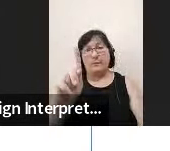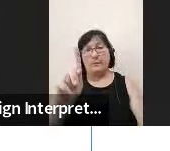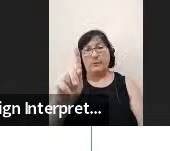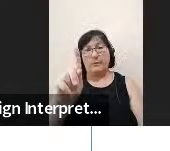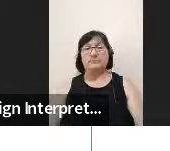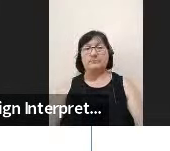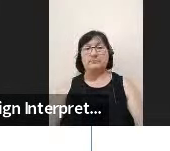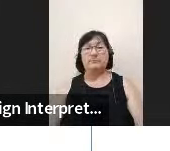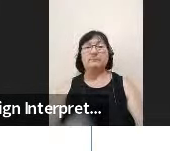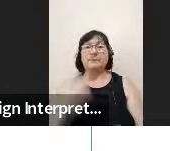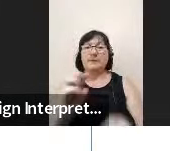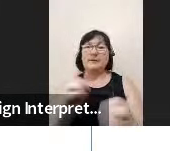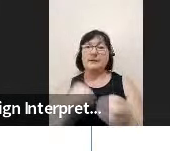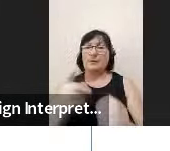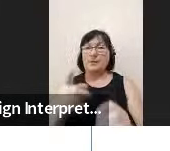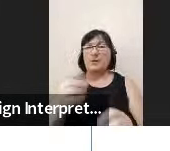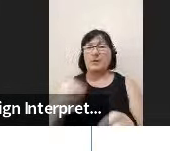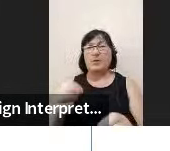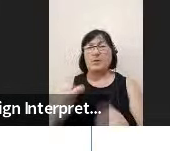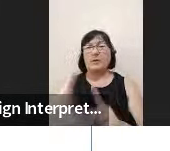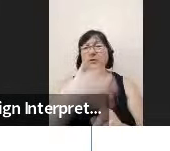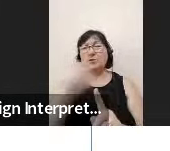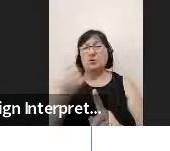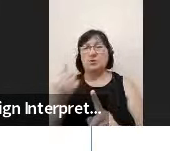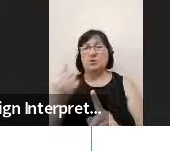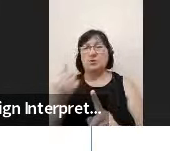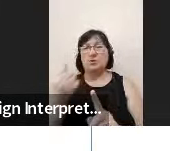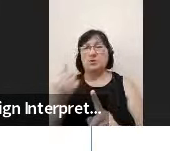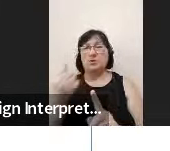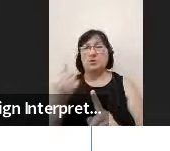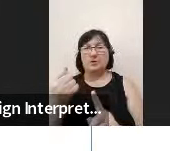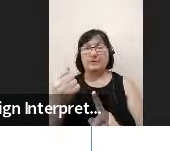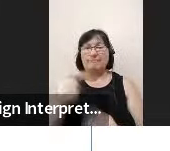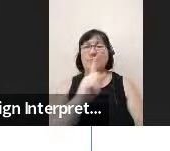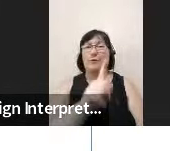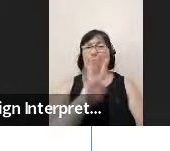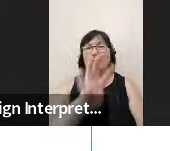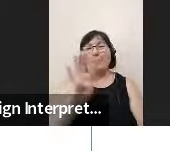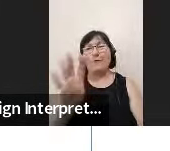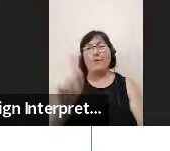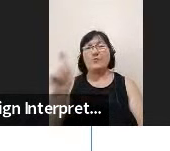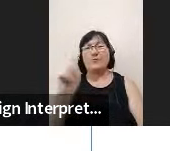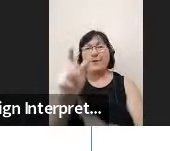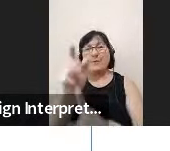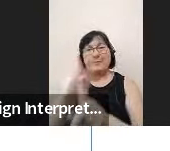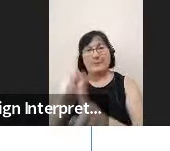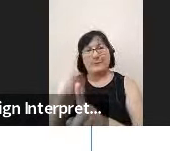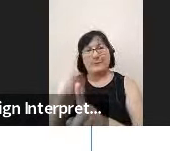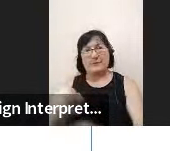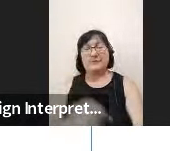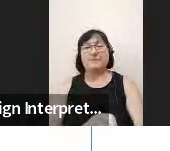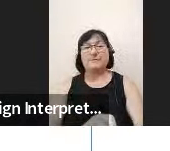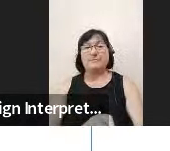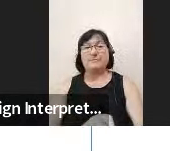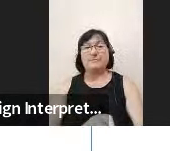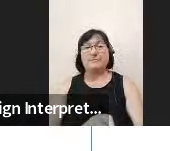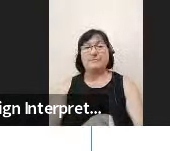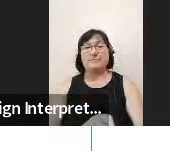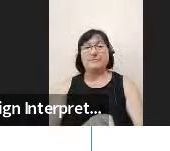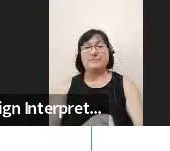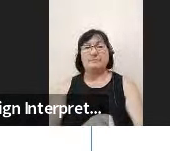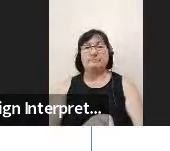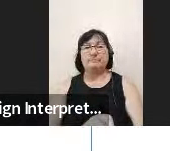144 accredited traders to date. So, colleagues, as soon as you get the accreditation